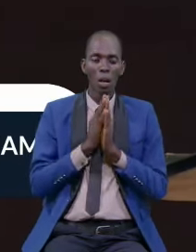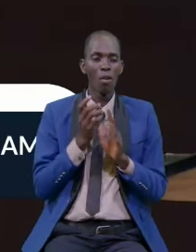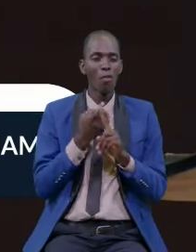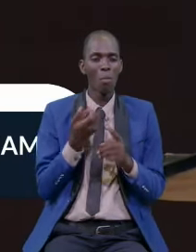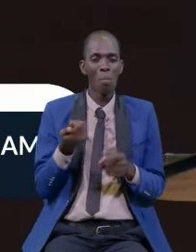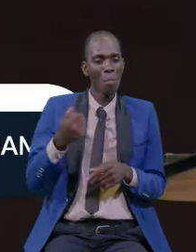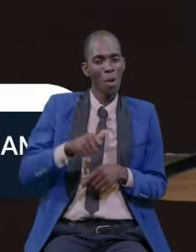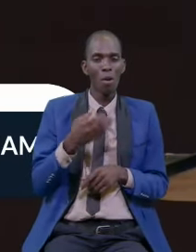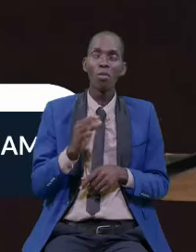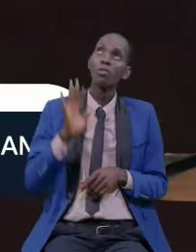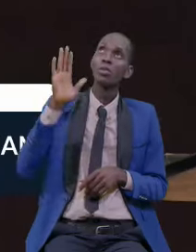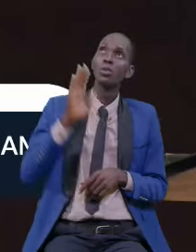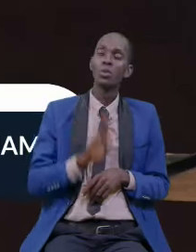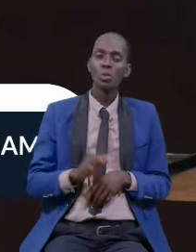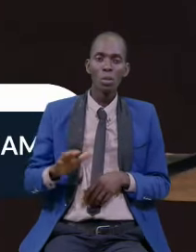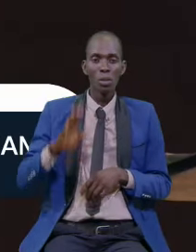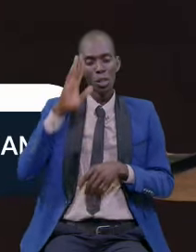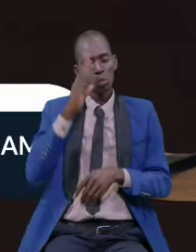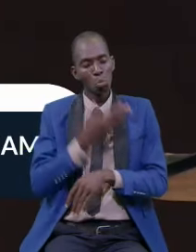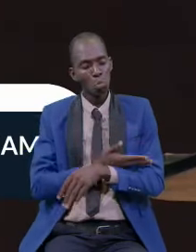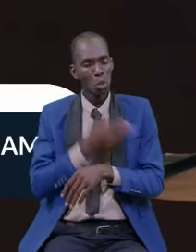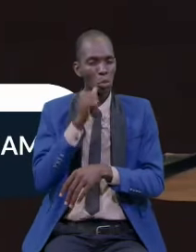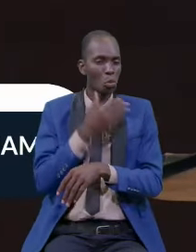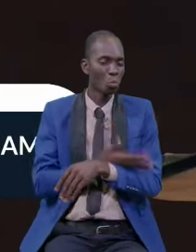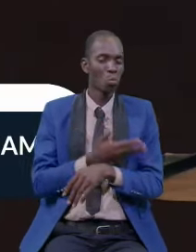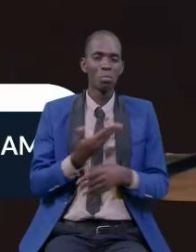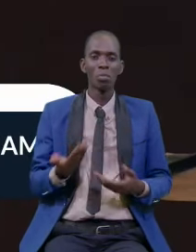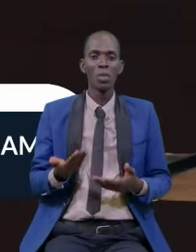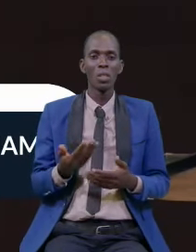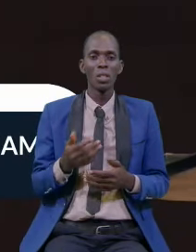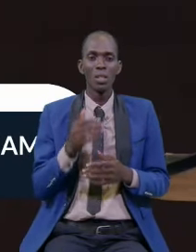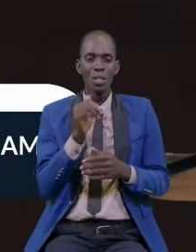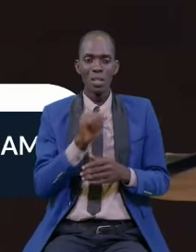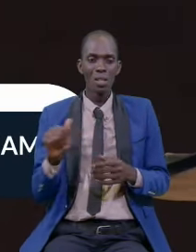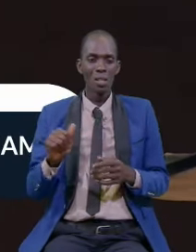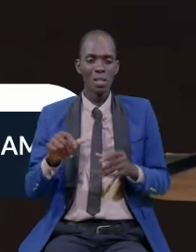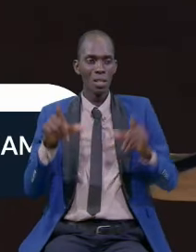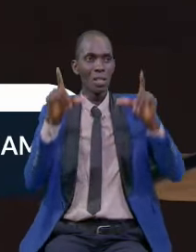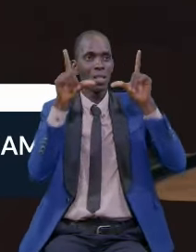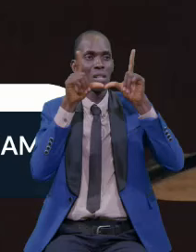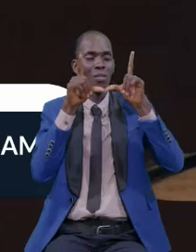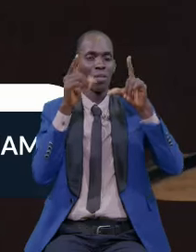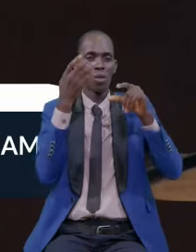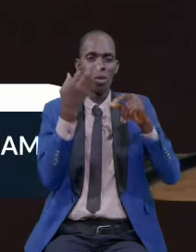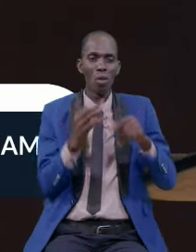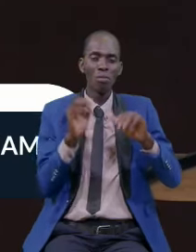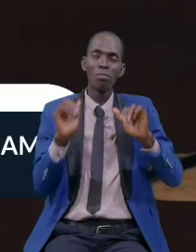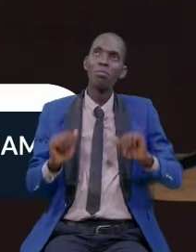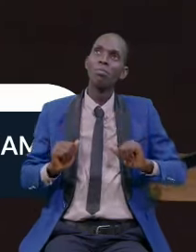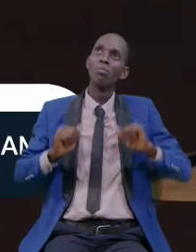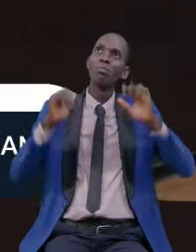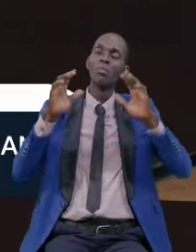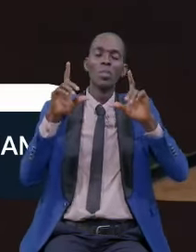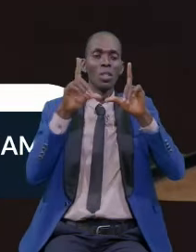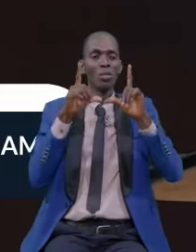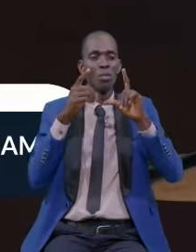children, a son, a daughter, a level of commitment, a level of consecration